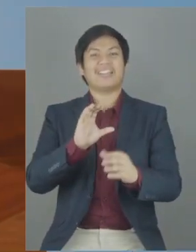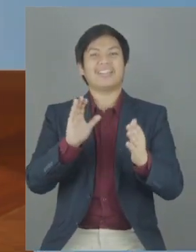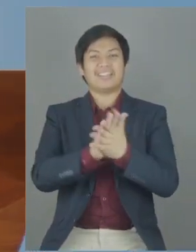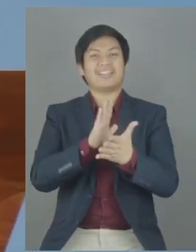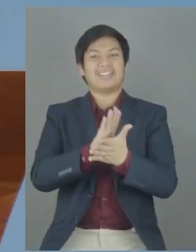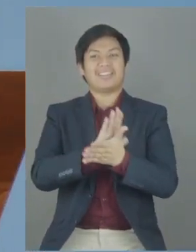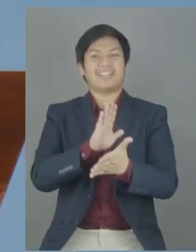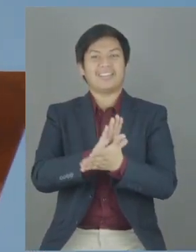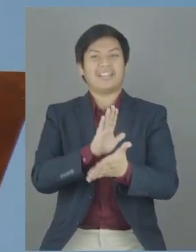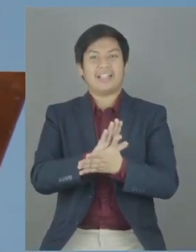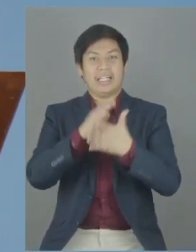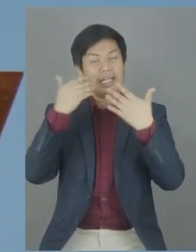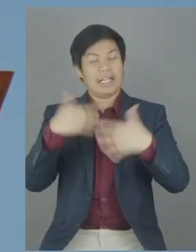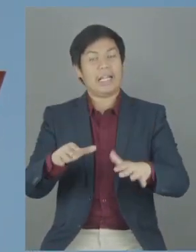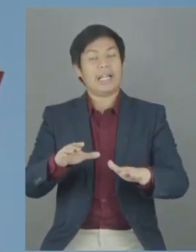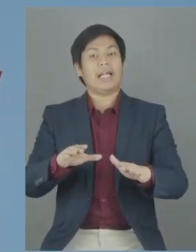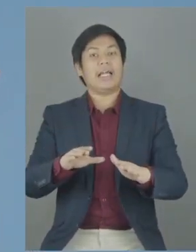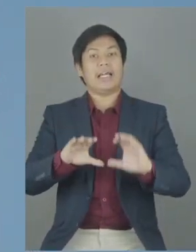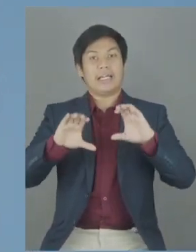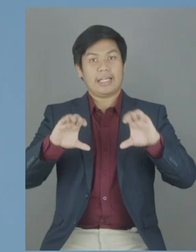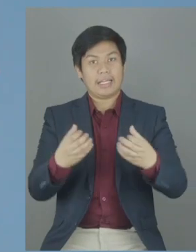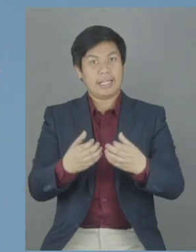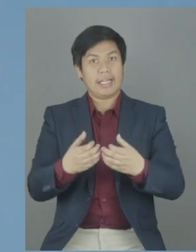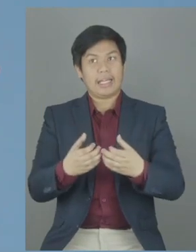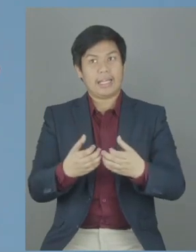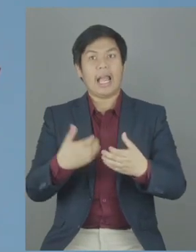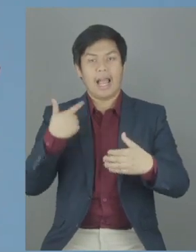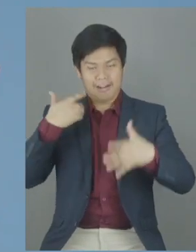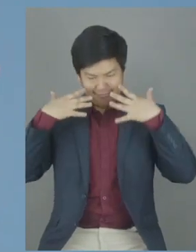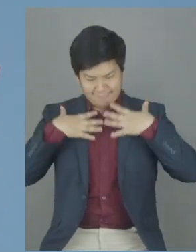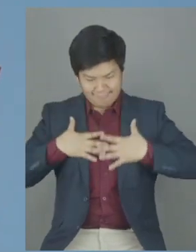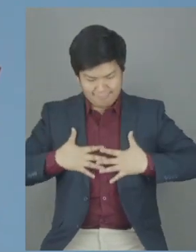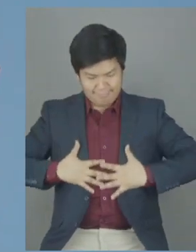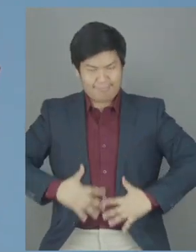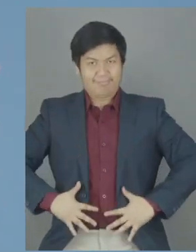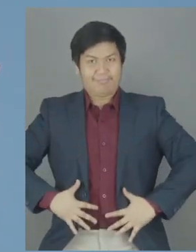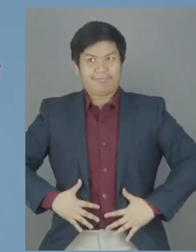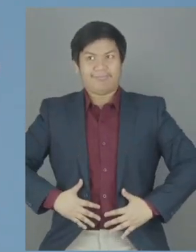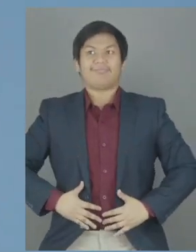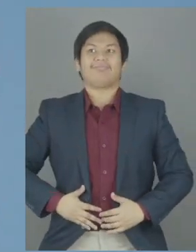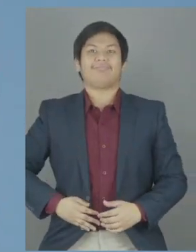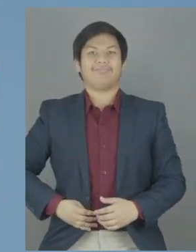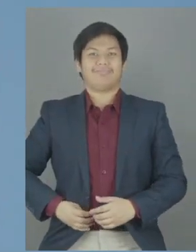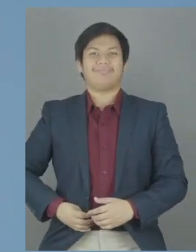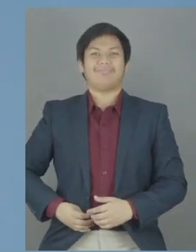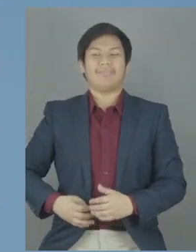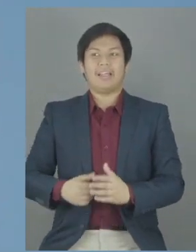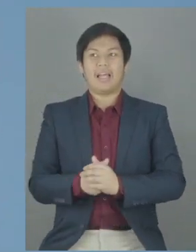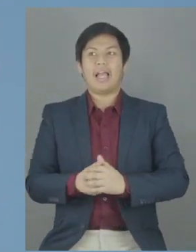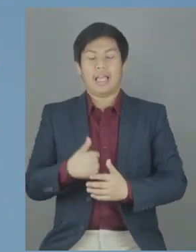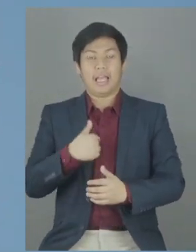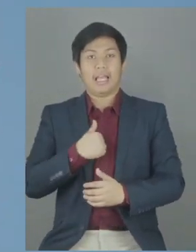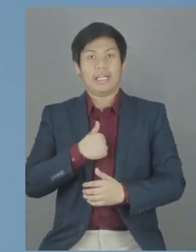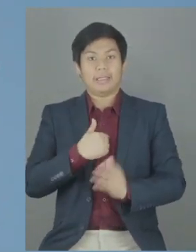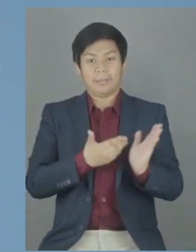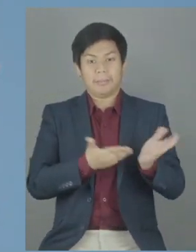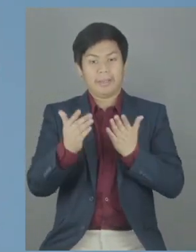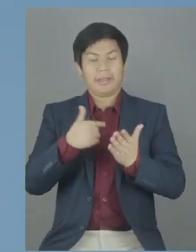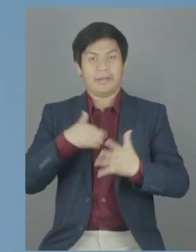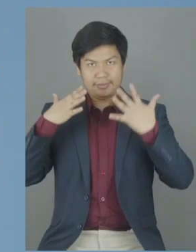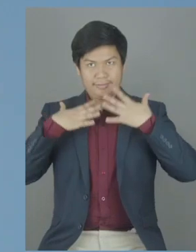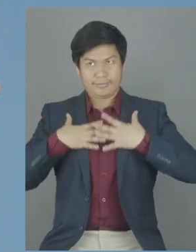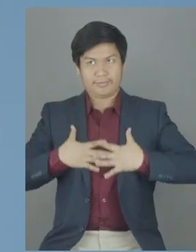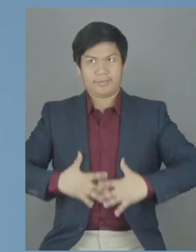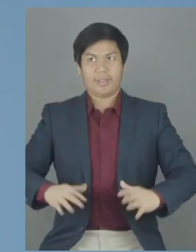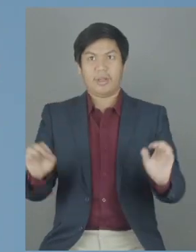it was after class, so you'd bring your own clothes. Apparently, I should bring my own clothes because